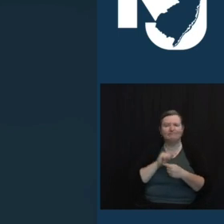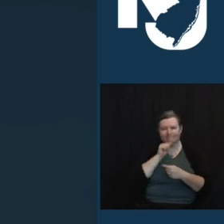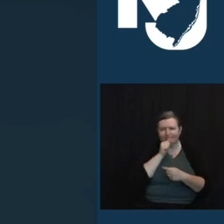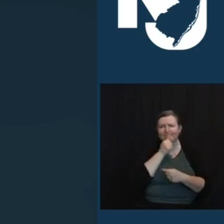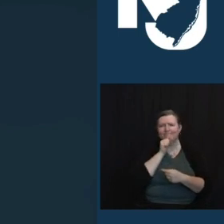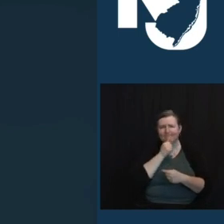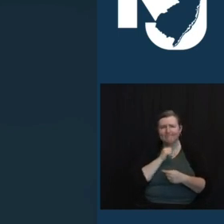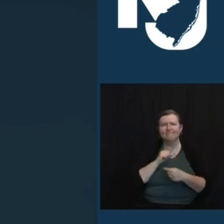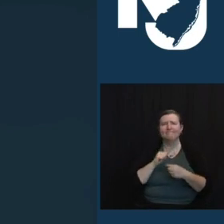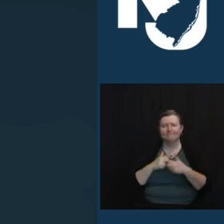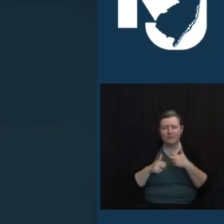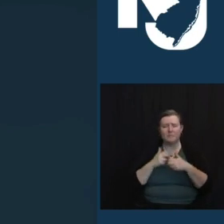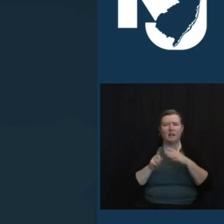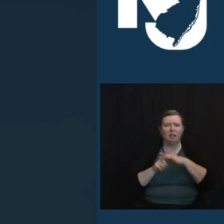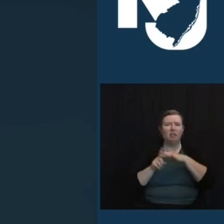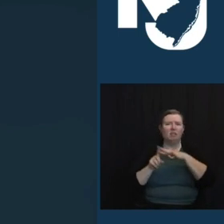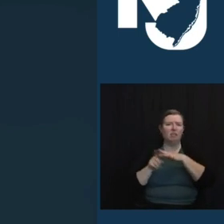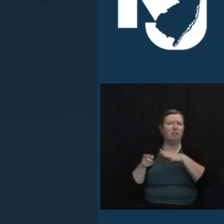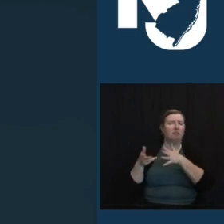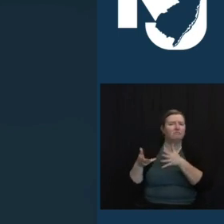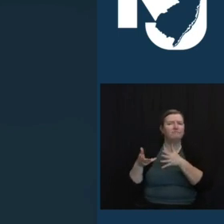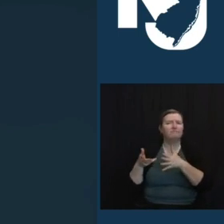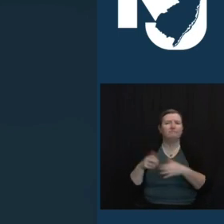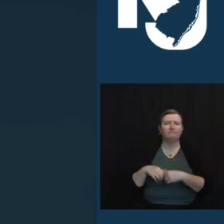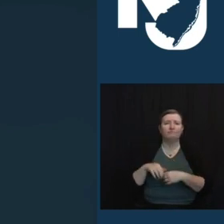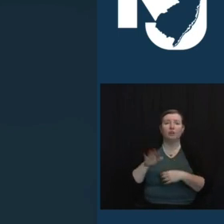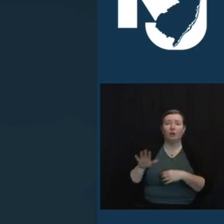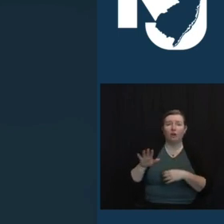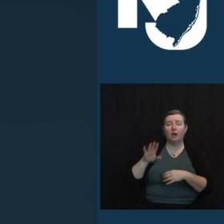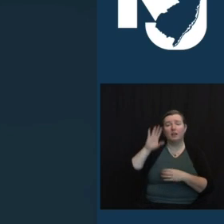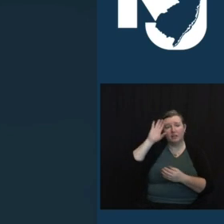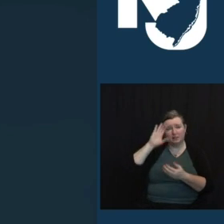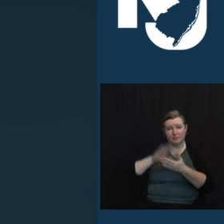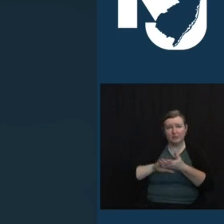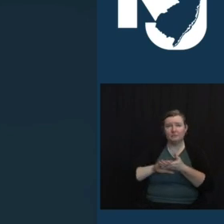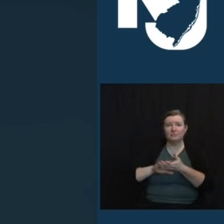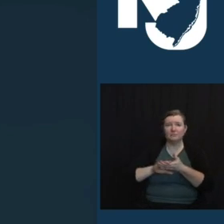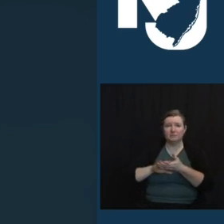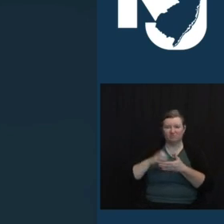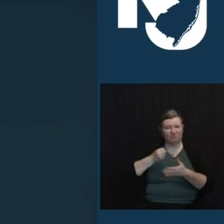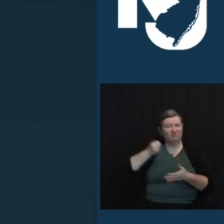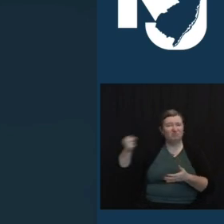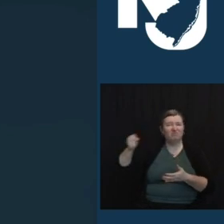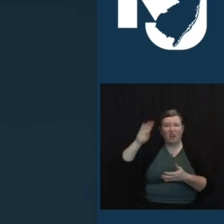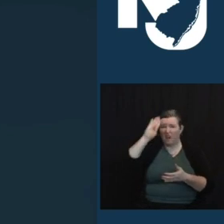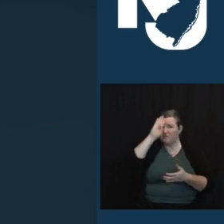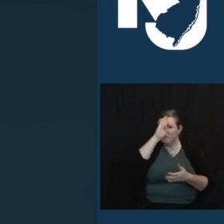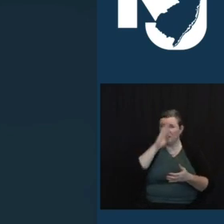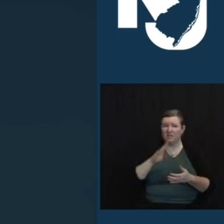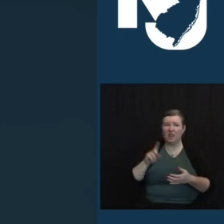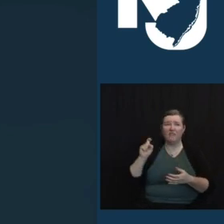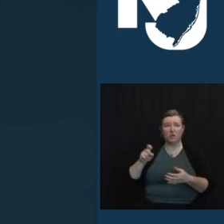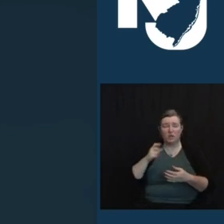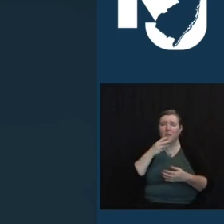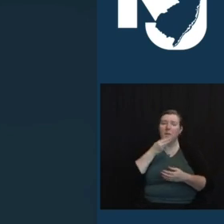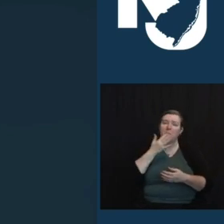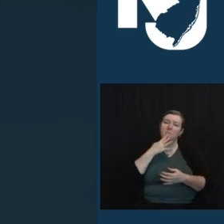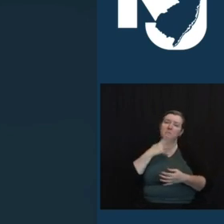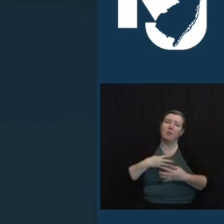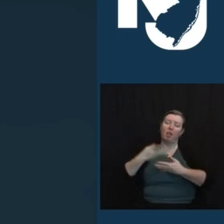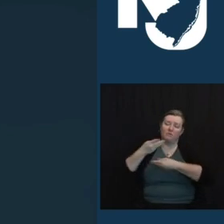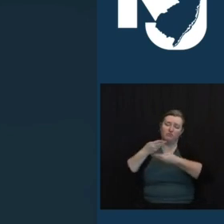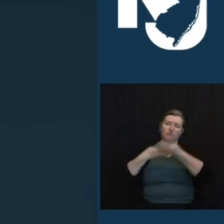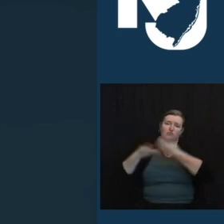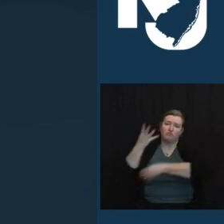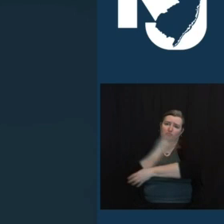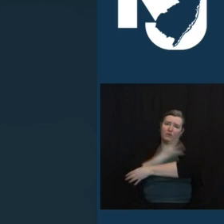months later. Her husband, Daniel, hospitalized, required a blood transfusion at one point. He's doing better, thank God. And their daughter, Caroline,